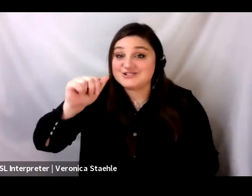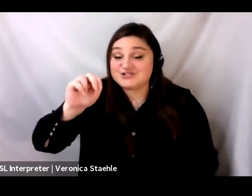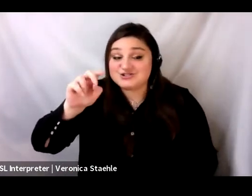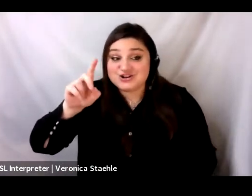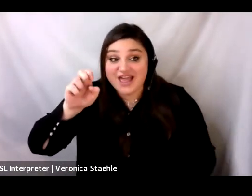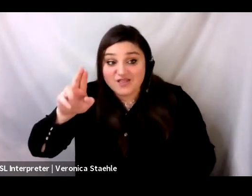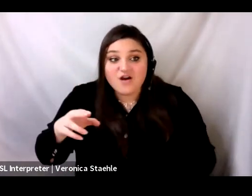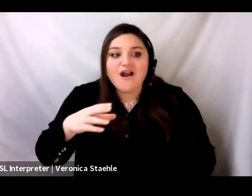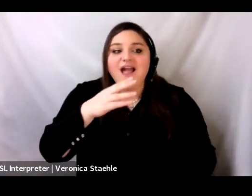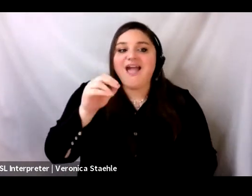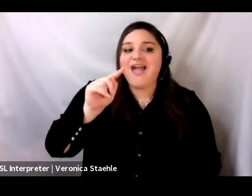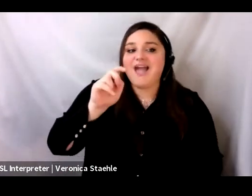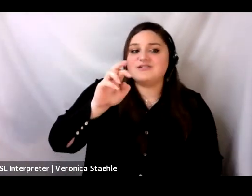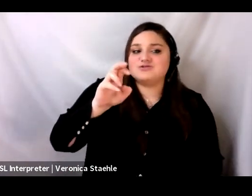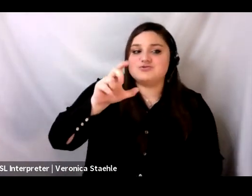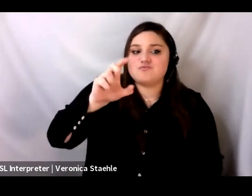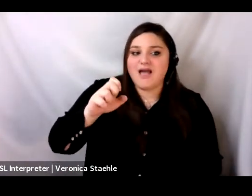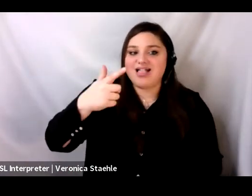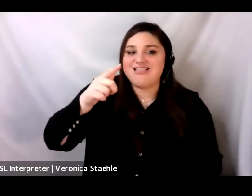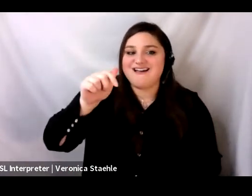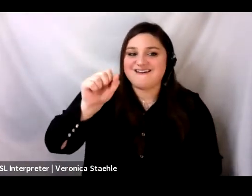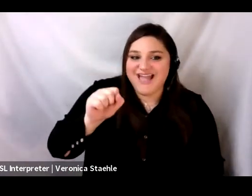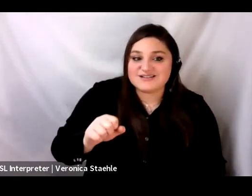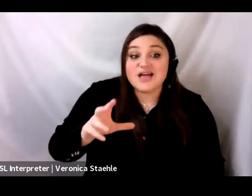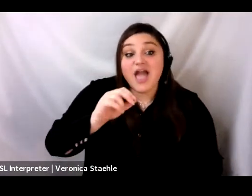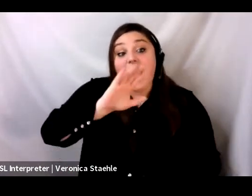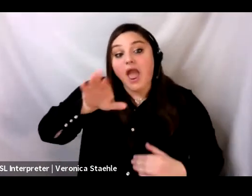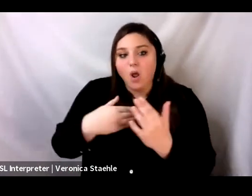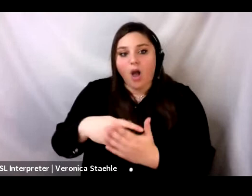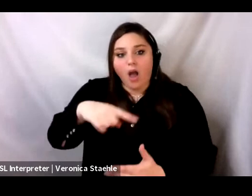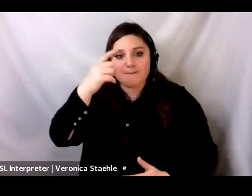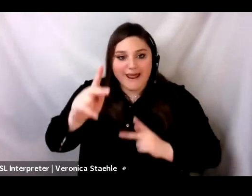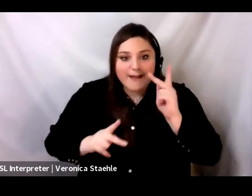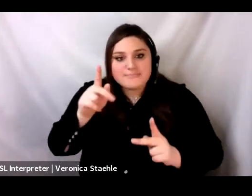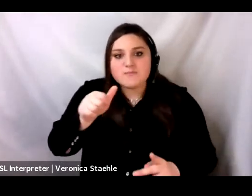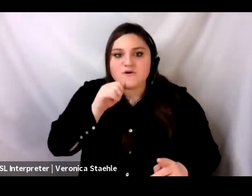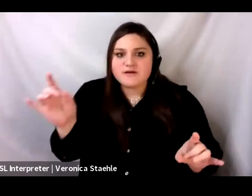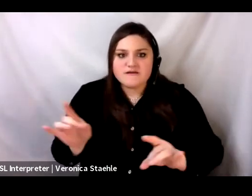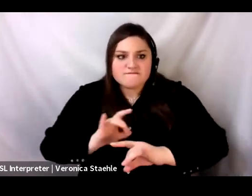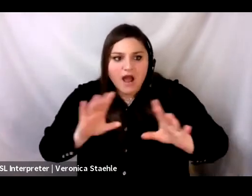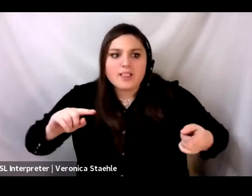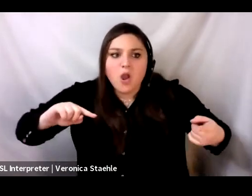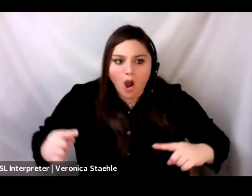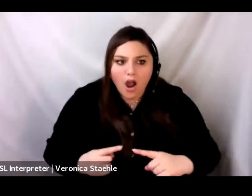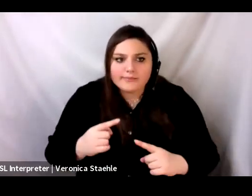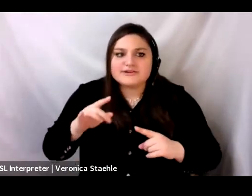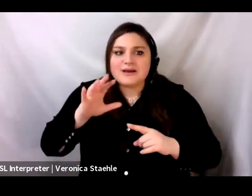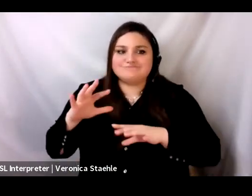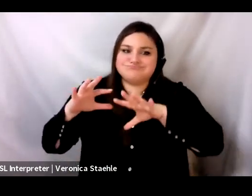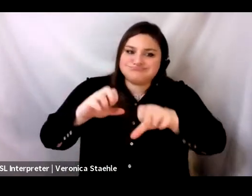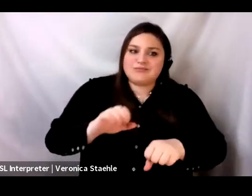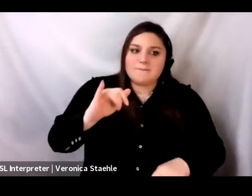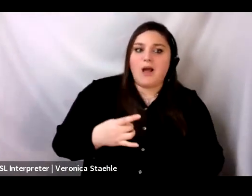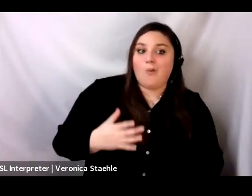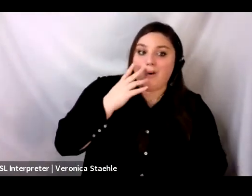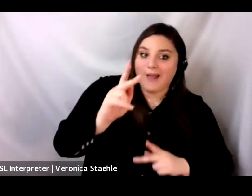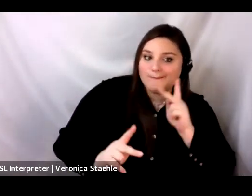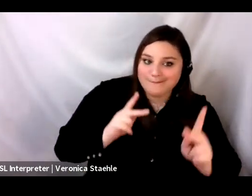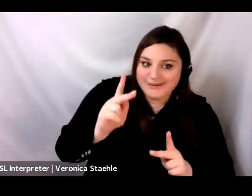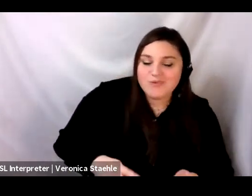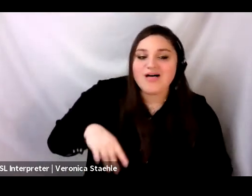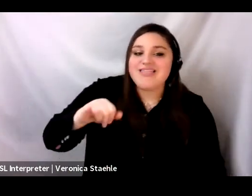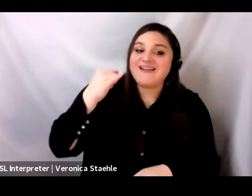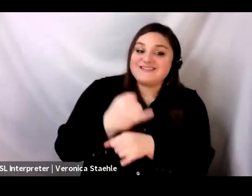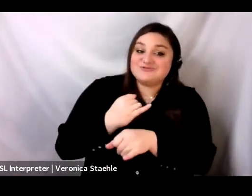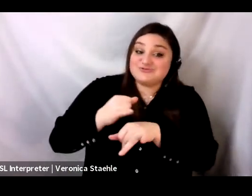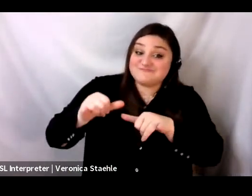have actively participated in or stood by and observed in silence. I'd like us to take a final moment of